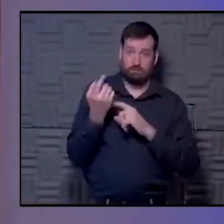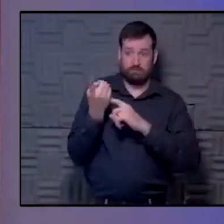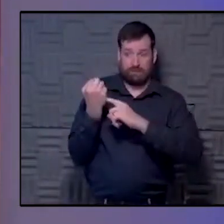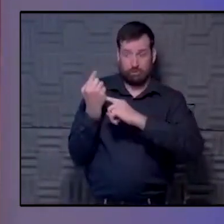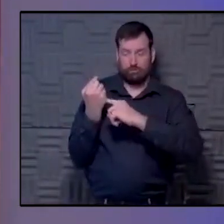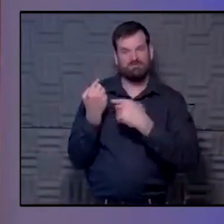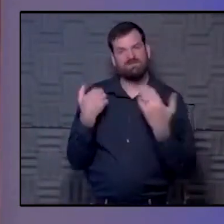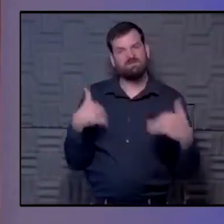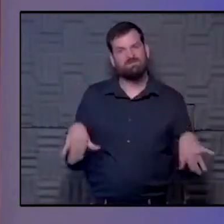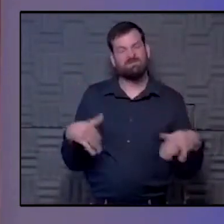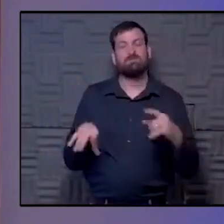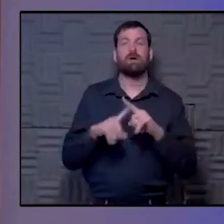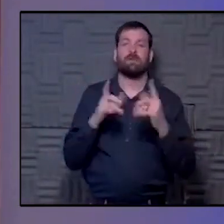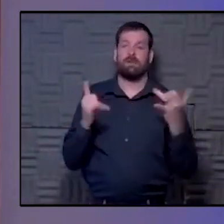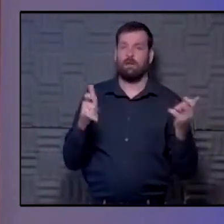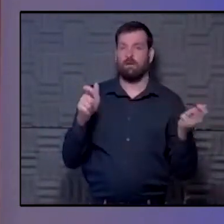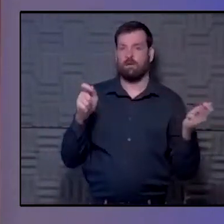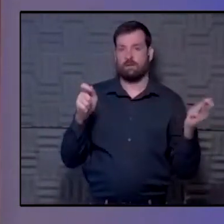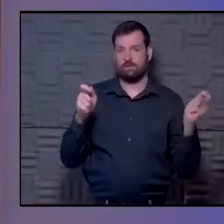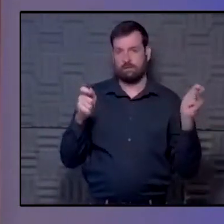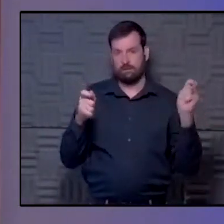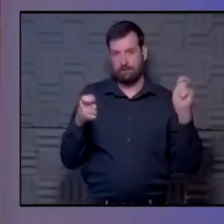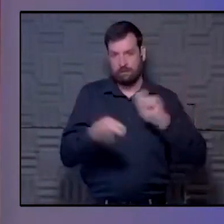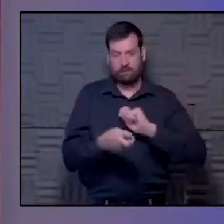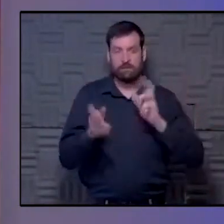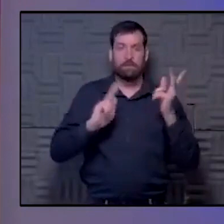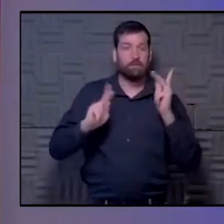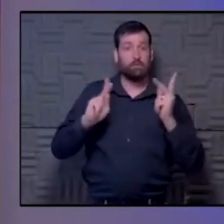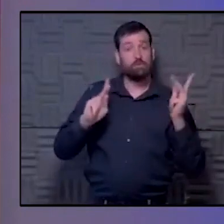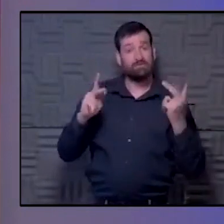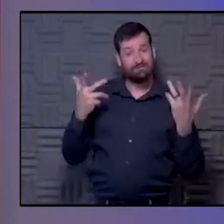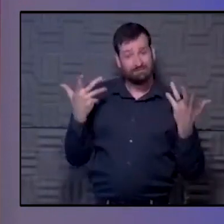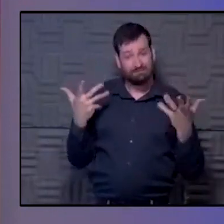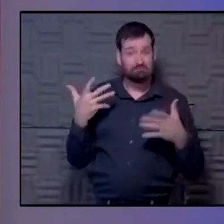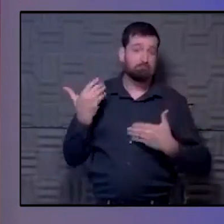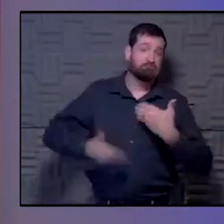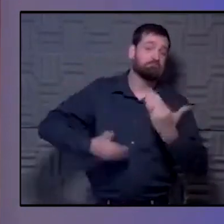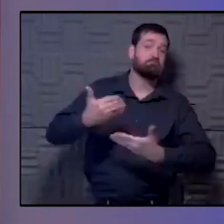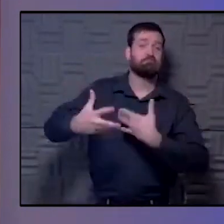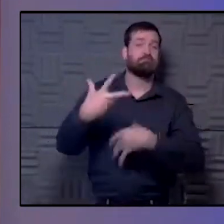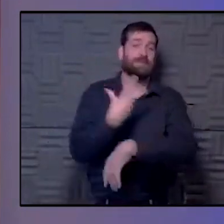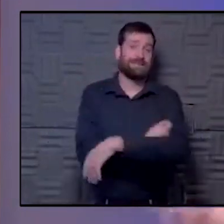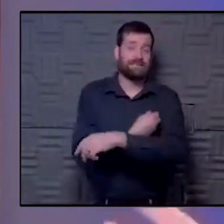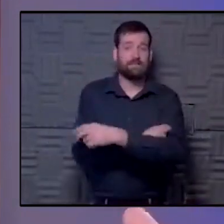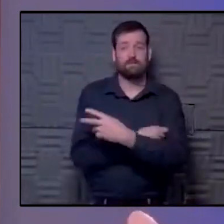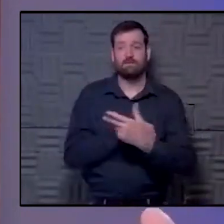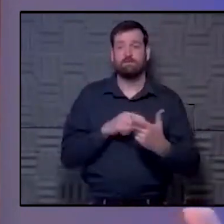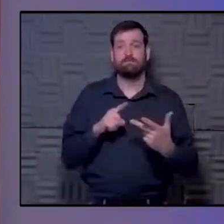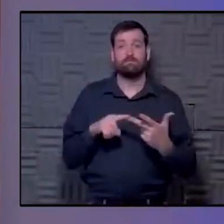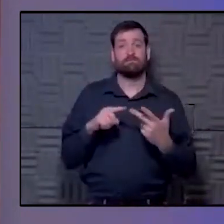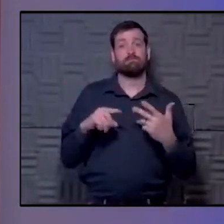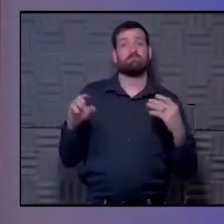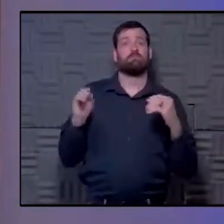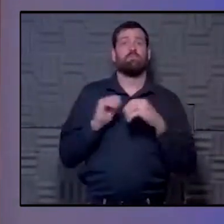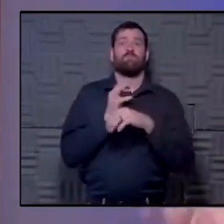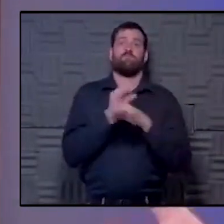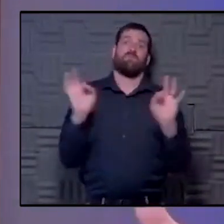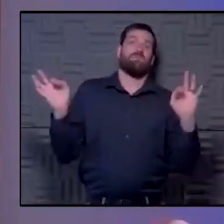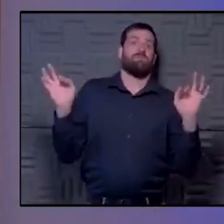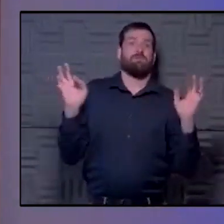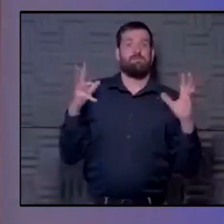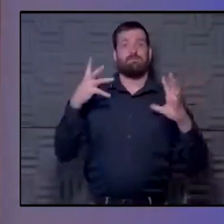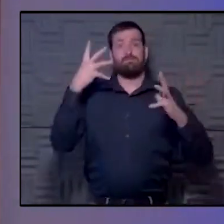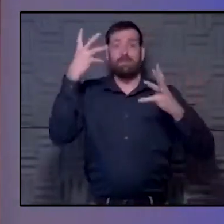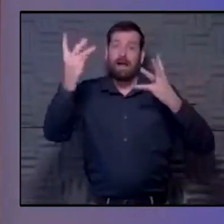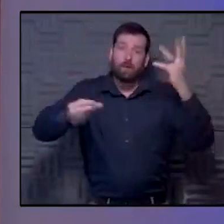fortunately, we are coming around and realizing, you know, people are getting vaccinated, and they're getting freer, and they're